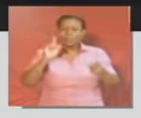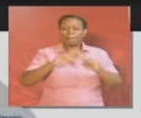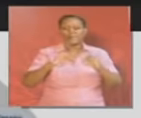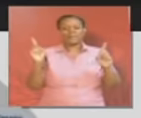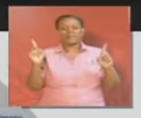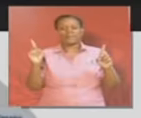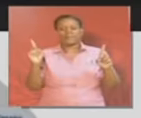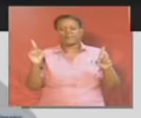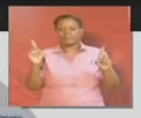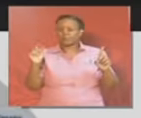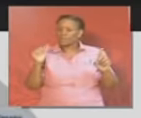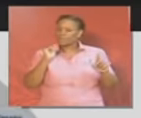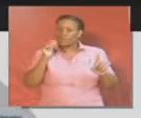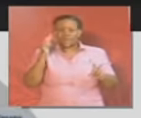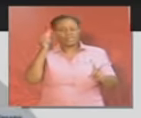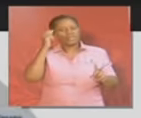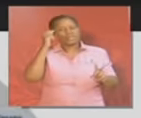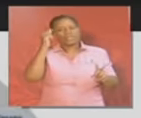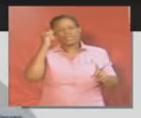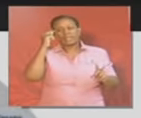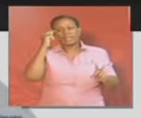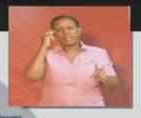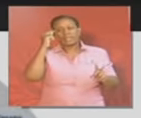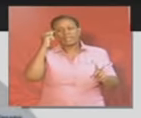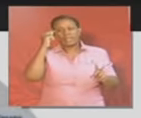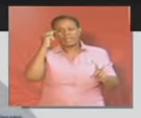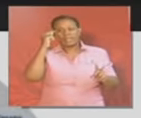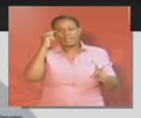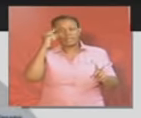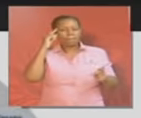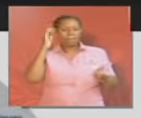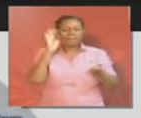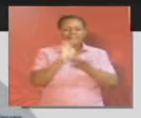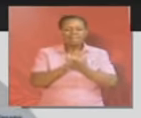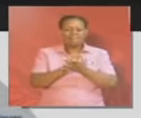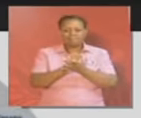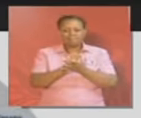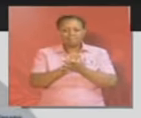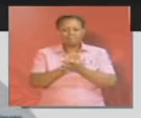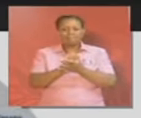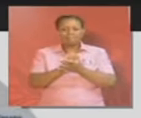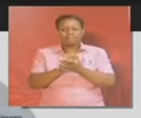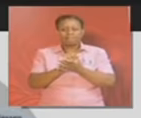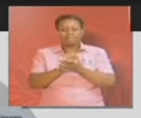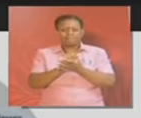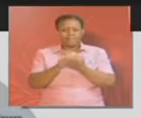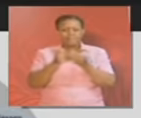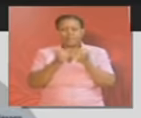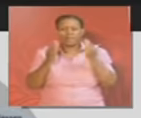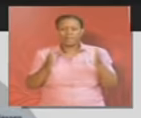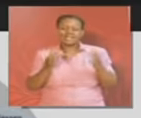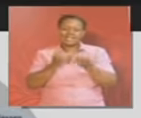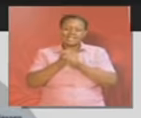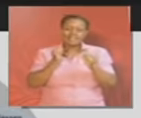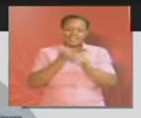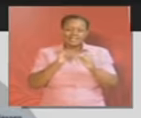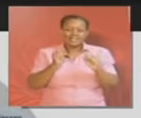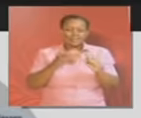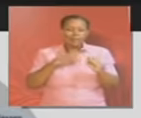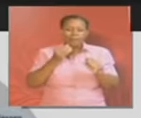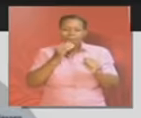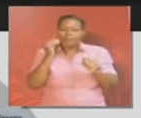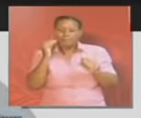next slide, the people that you interact with have their own circles. Those circles include whoever they may have gone